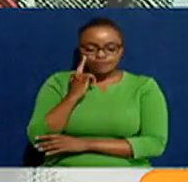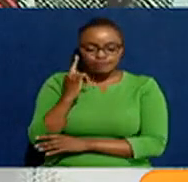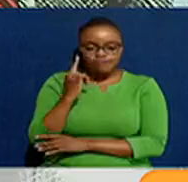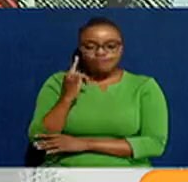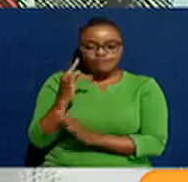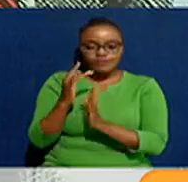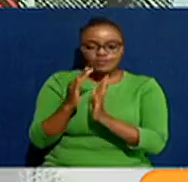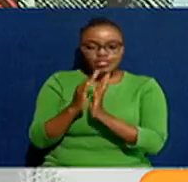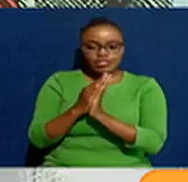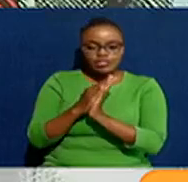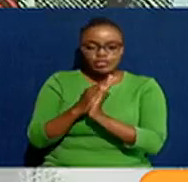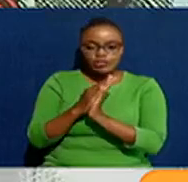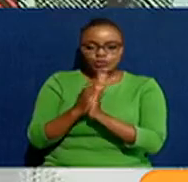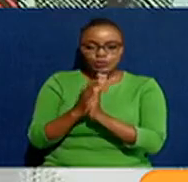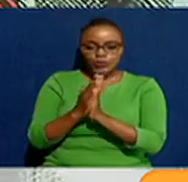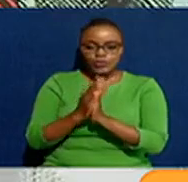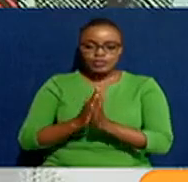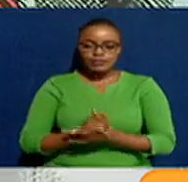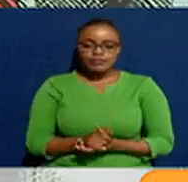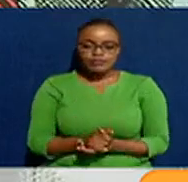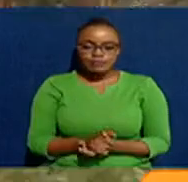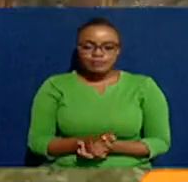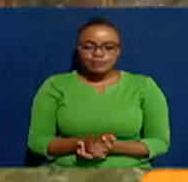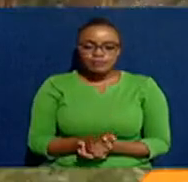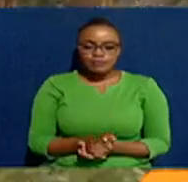Our very own Marianne Nyambura has more.